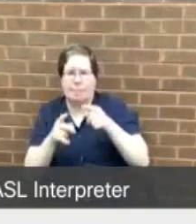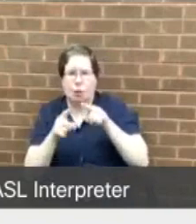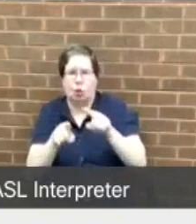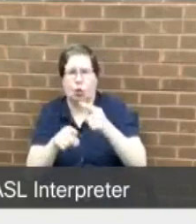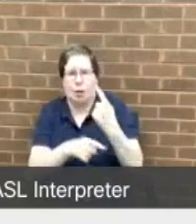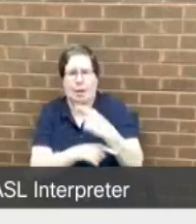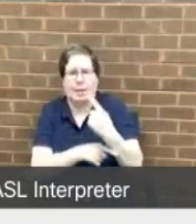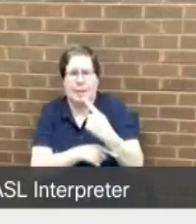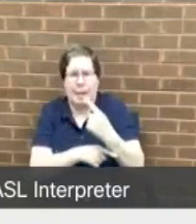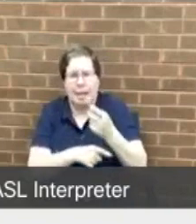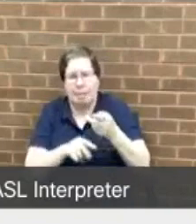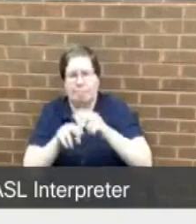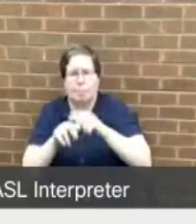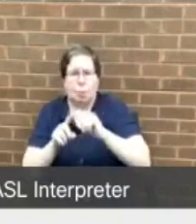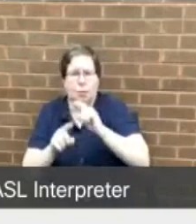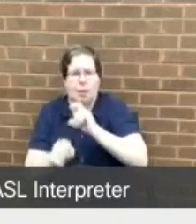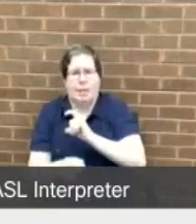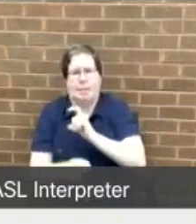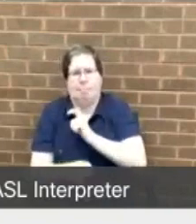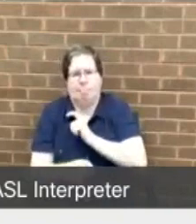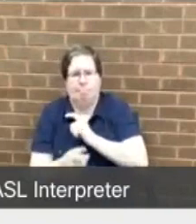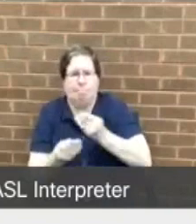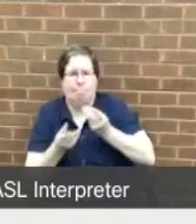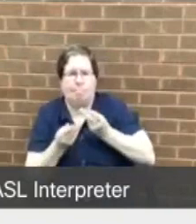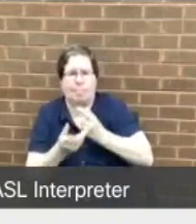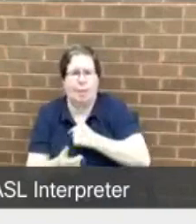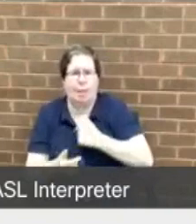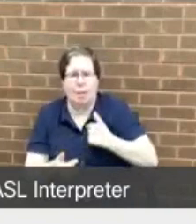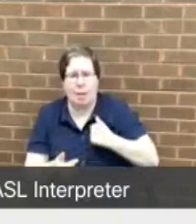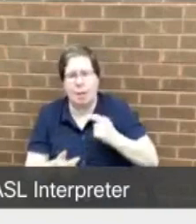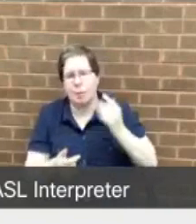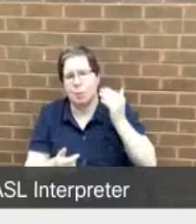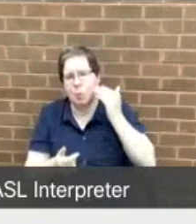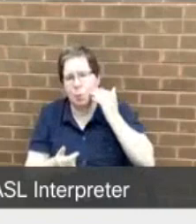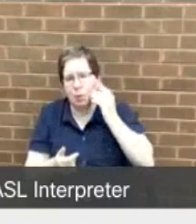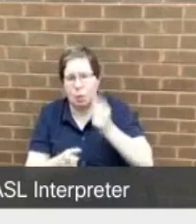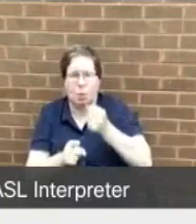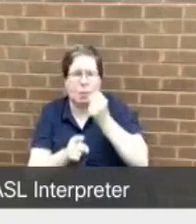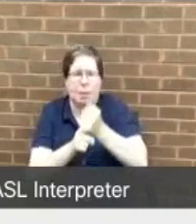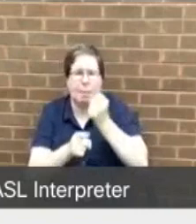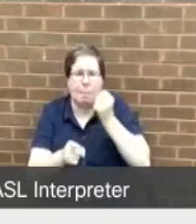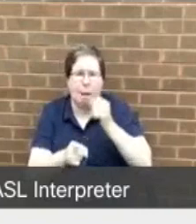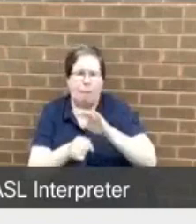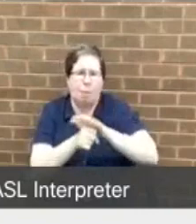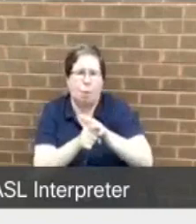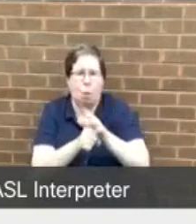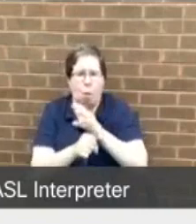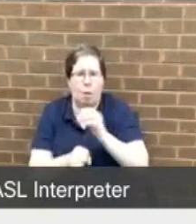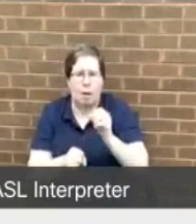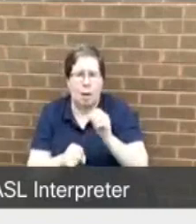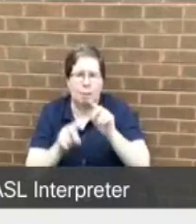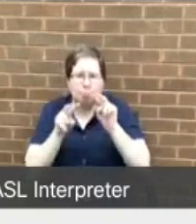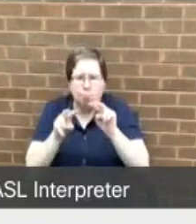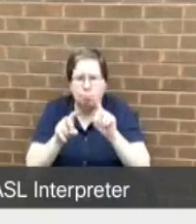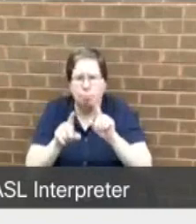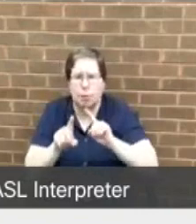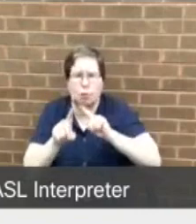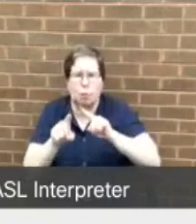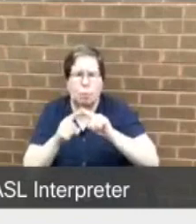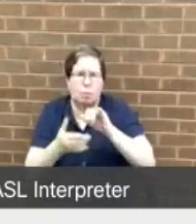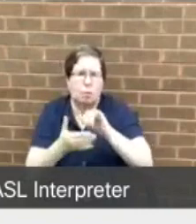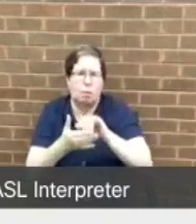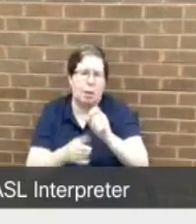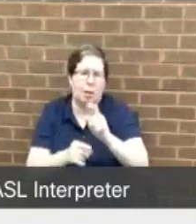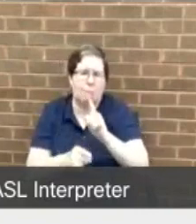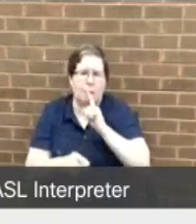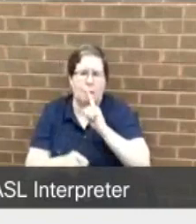reported by law enforcement to us. So we know that COVID has had a lot of impacts, and we're just trying to make sure we're being responsive to that and not just putting the